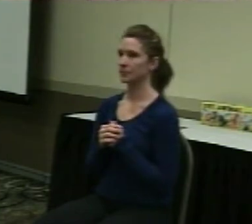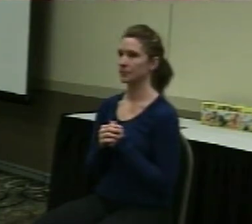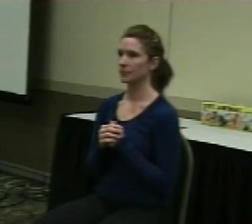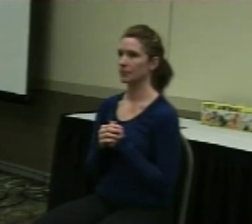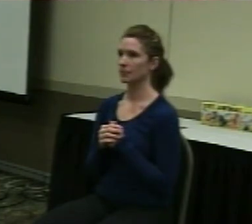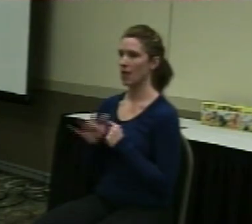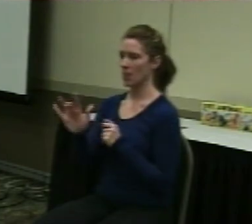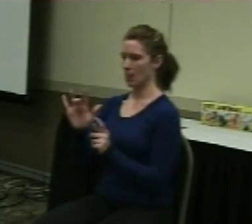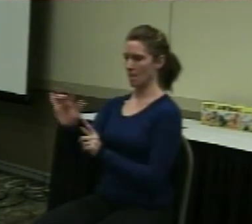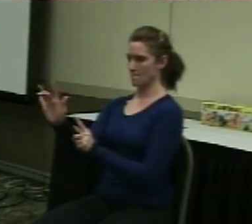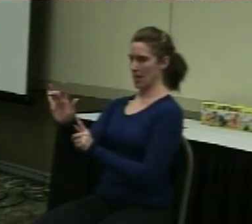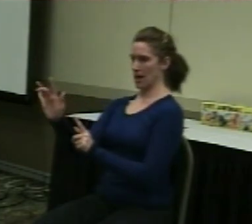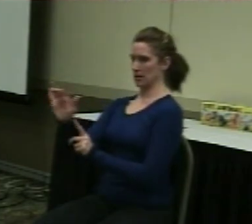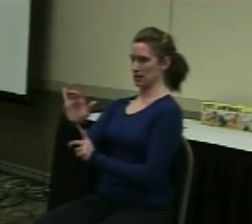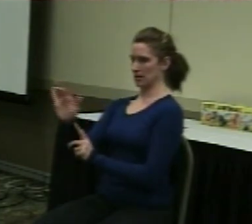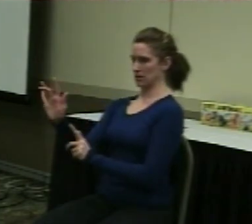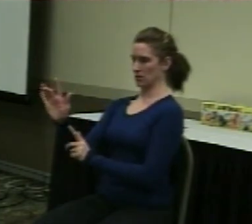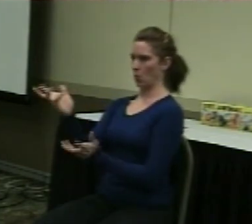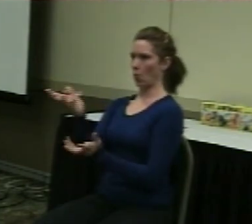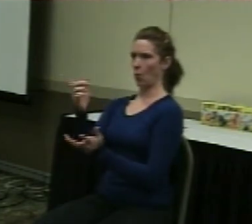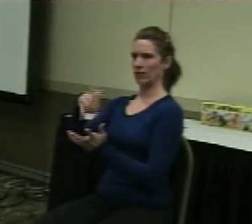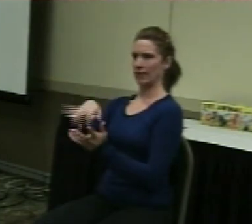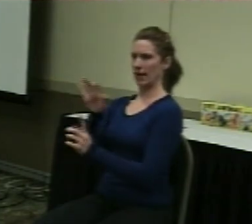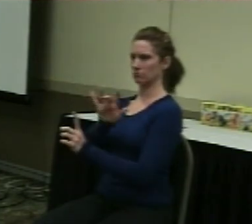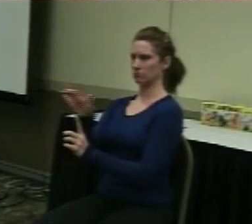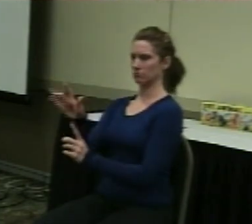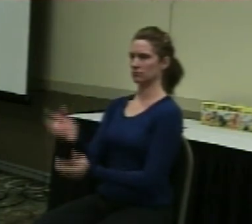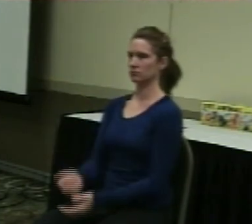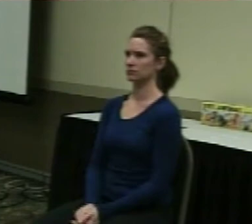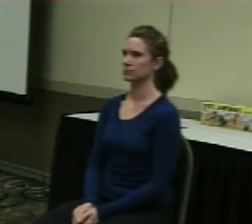What's that blank about, I wonder?